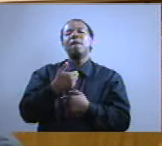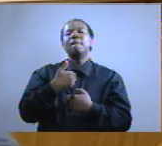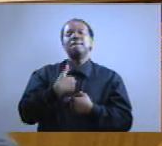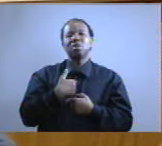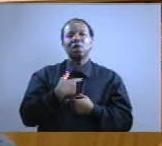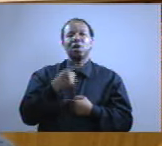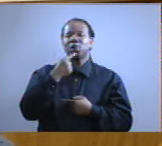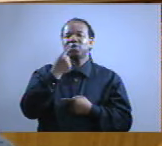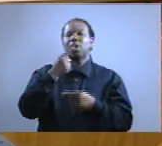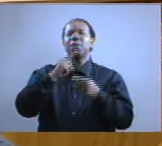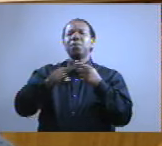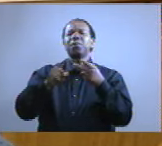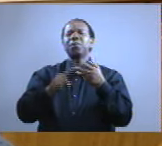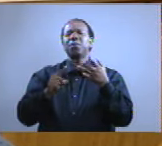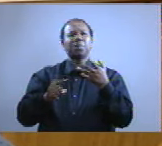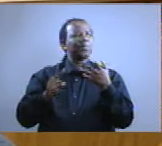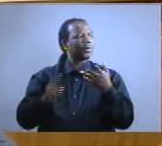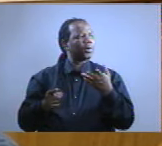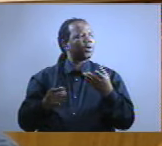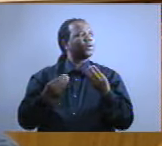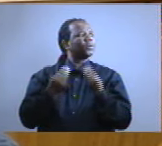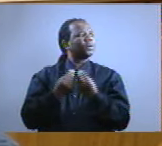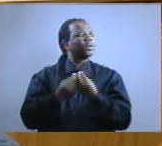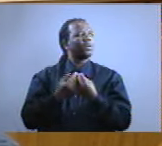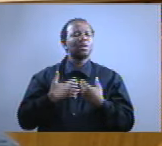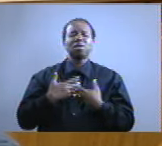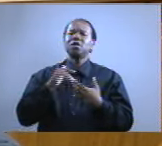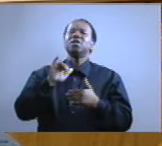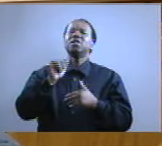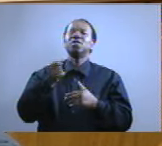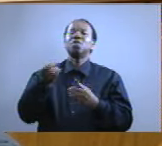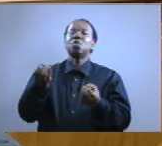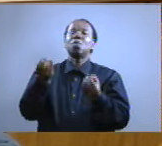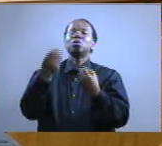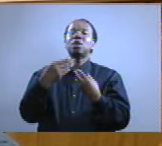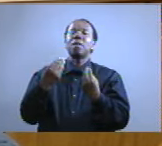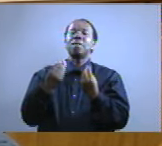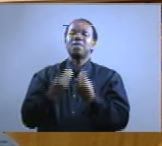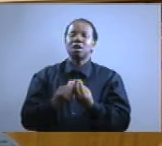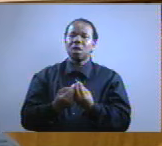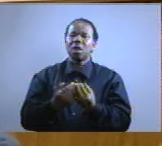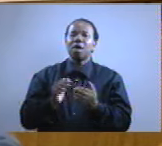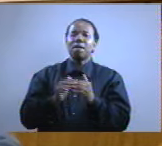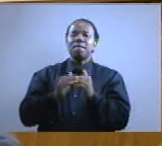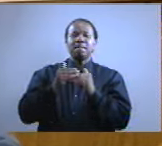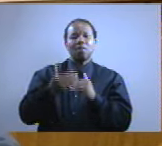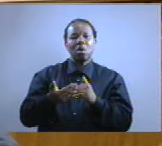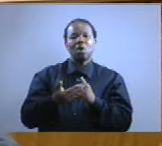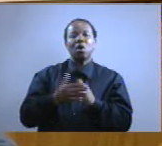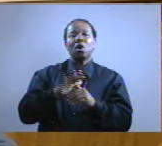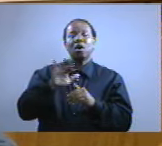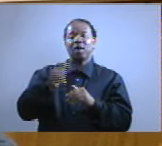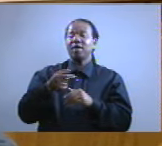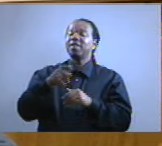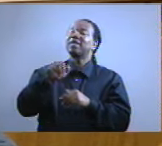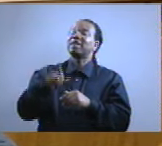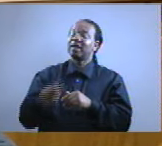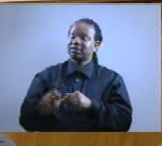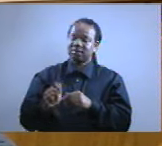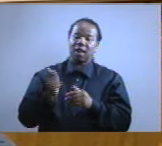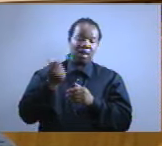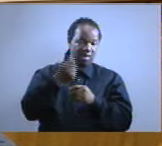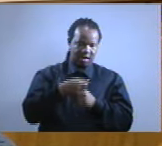with too much more detail. Safe to say that the Contributions Bill proposes to impose a contributions levy to